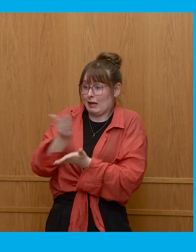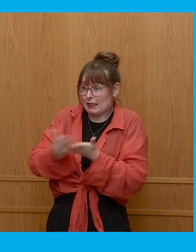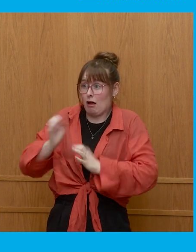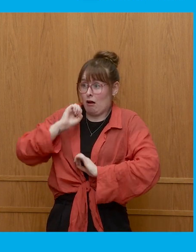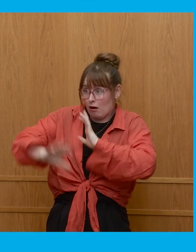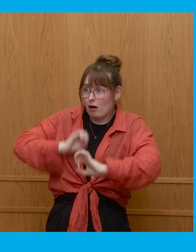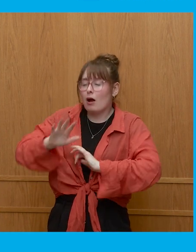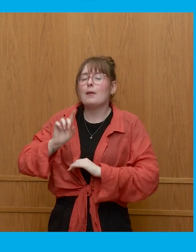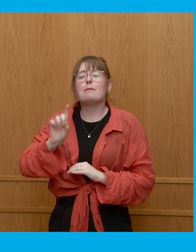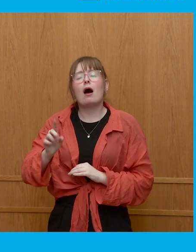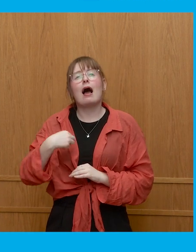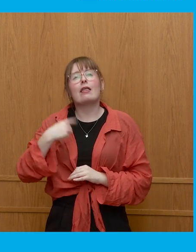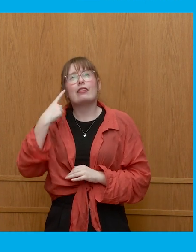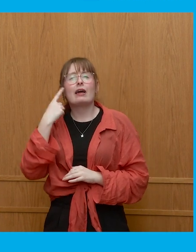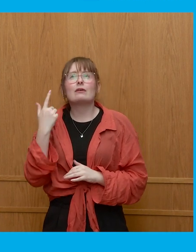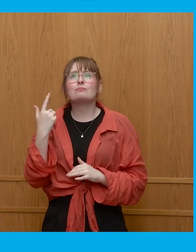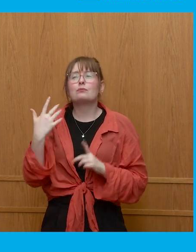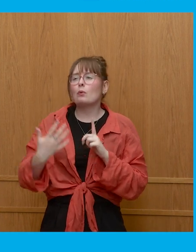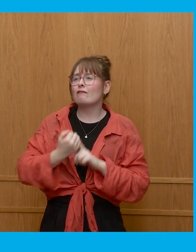I think we found